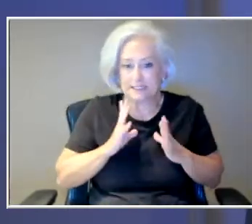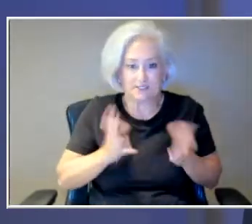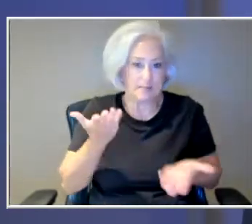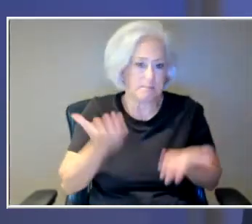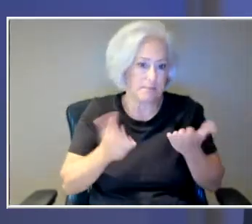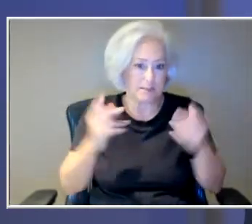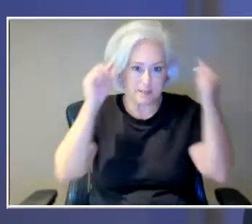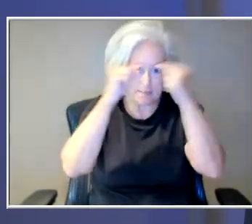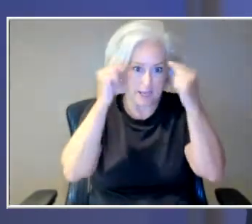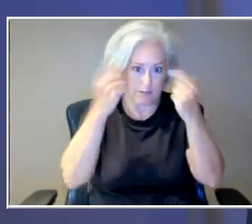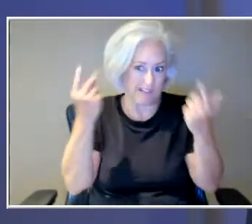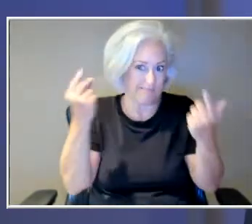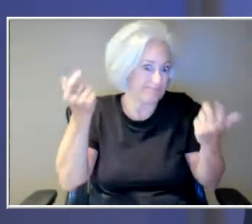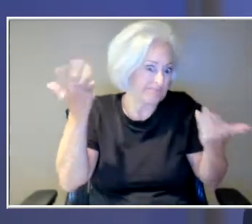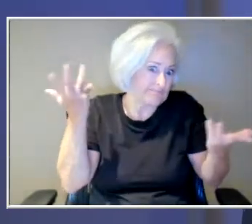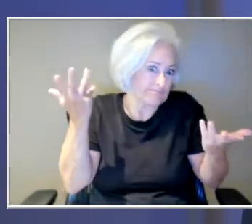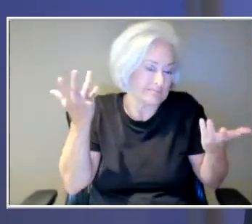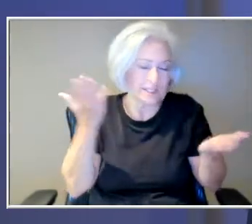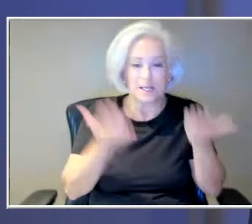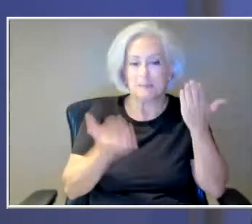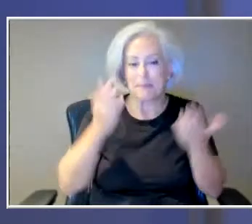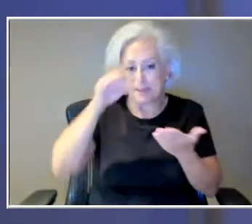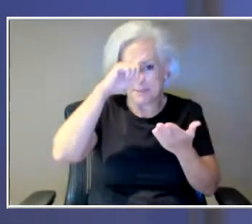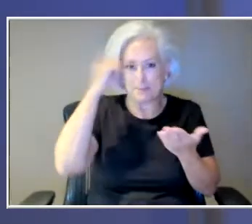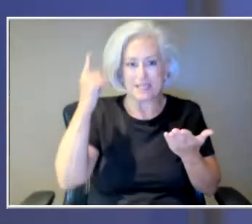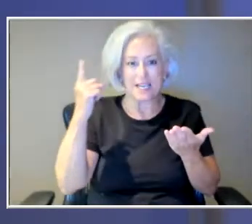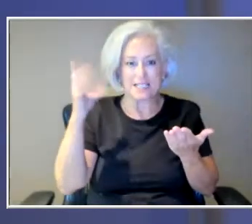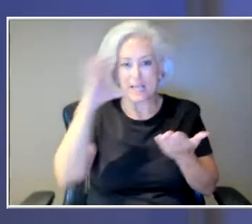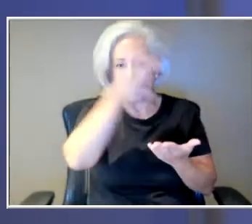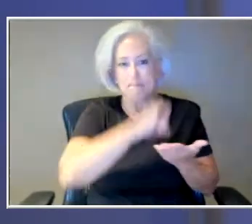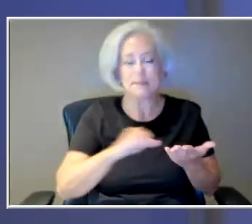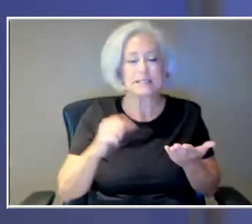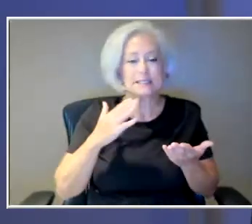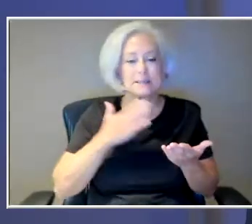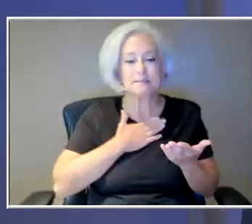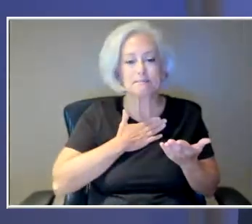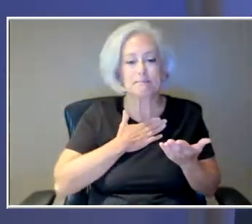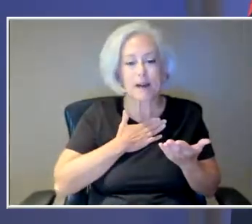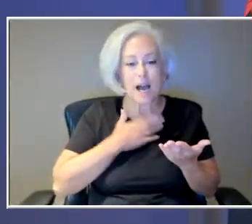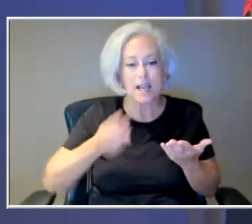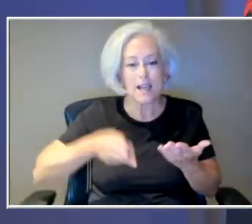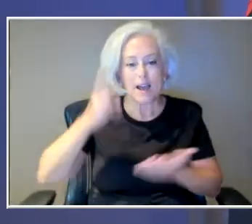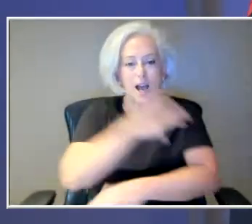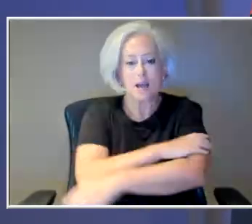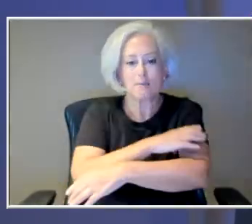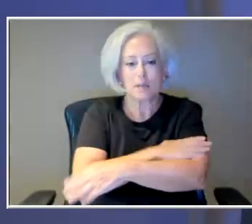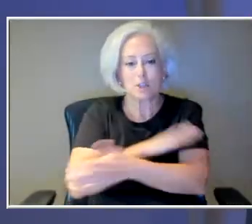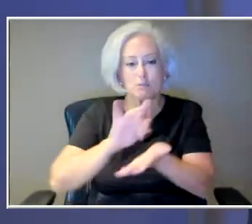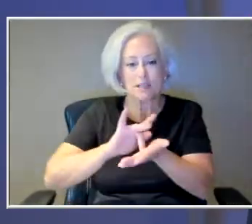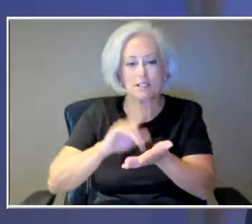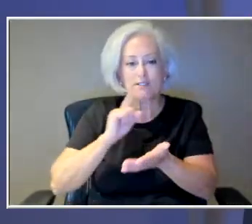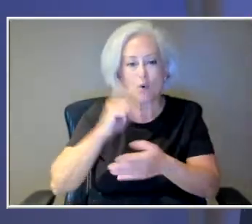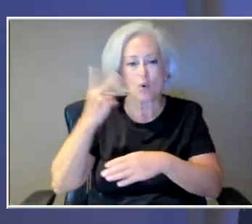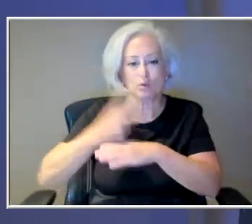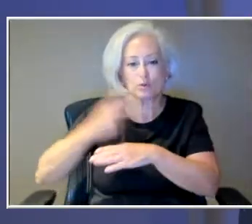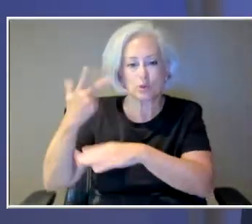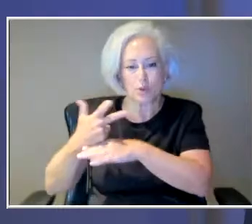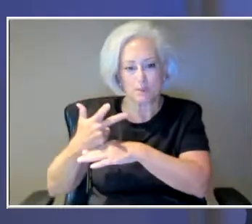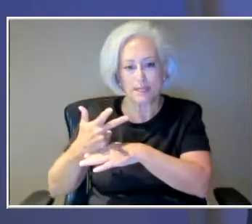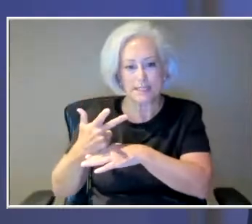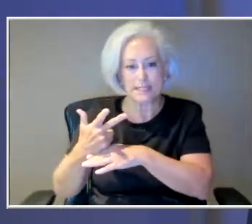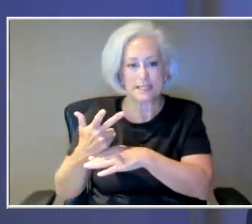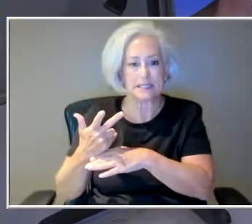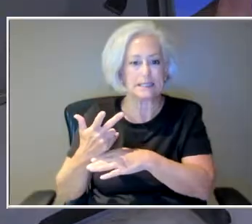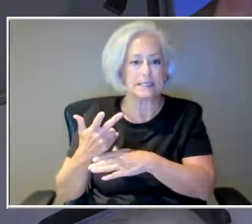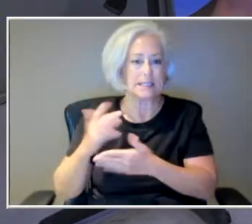sudden. Maybe it's because, you know, I missed my high blood pressure medicine for a couple of days and got too active. And